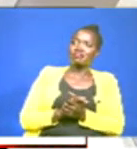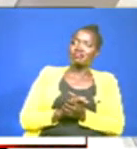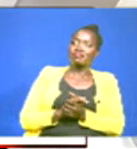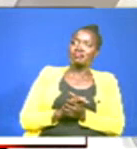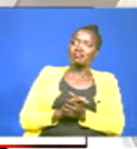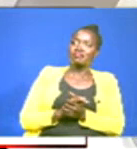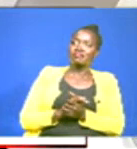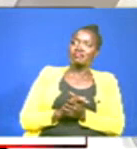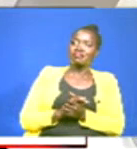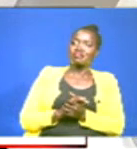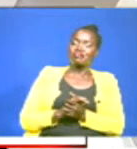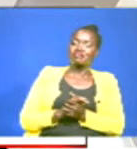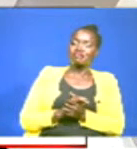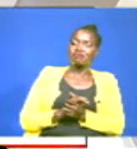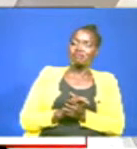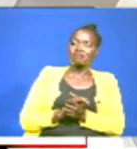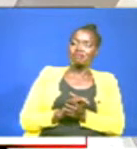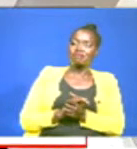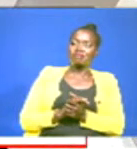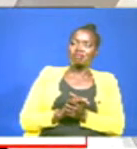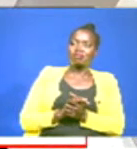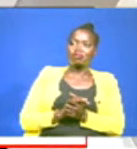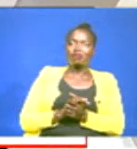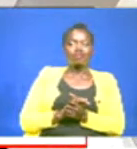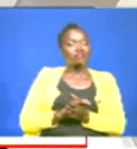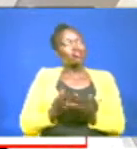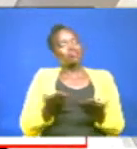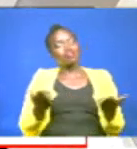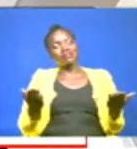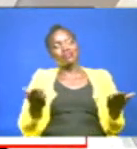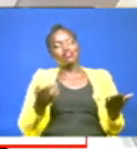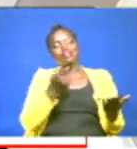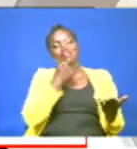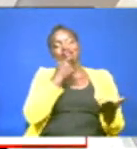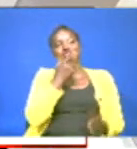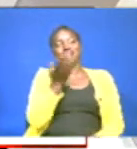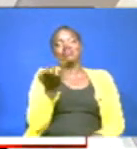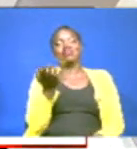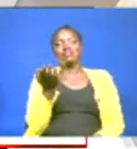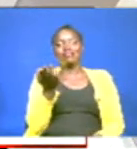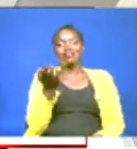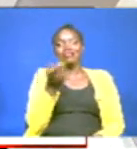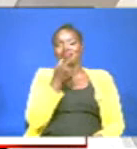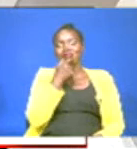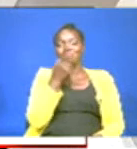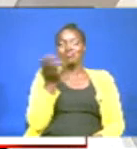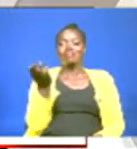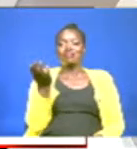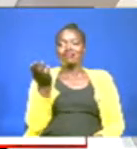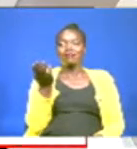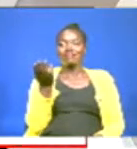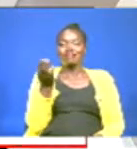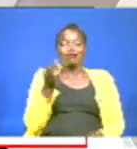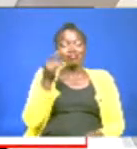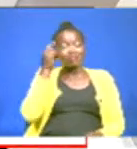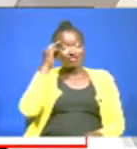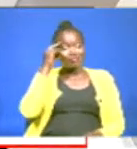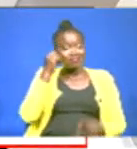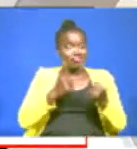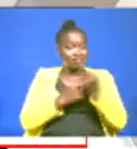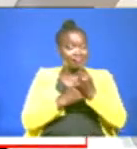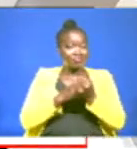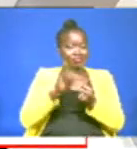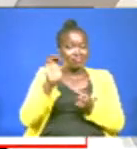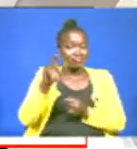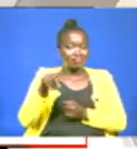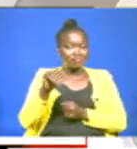any team. Me, I'm Kogalo. I knew it. I'm Gordam. But if you ever think of supporting an English Premier team.